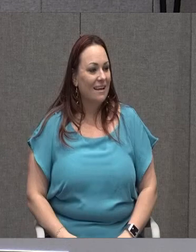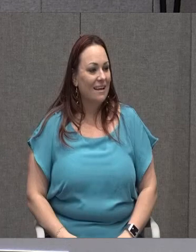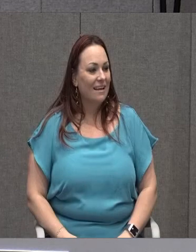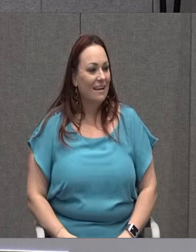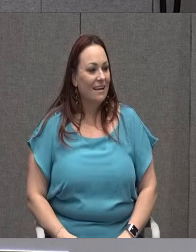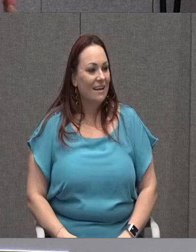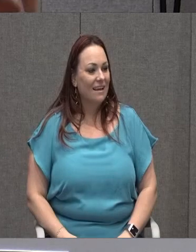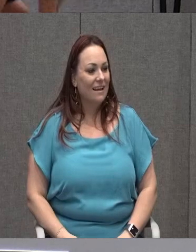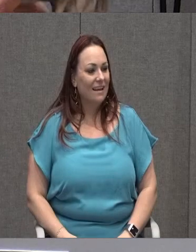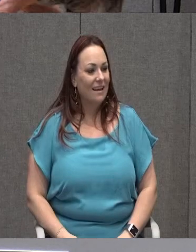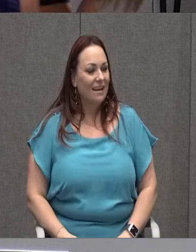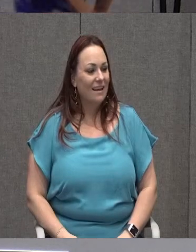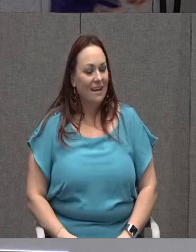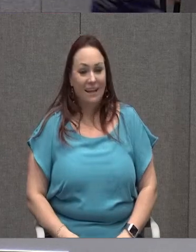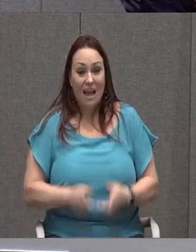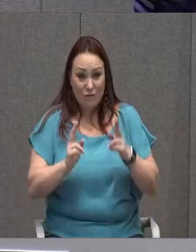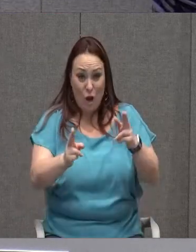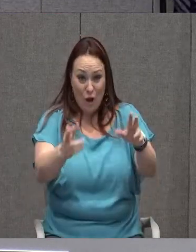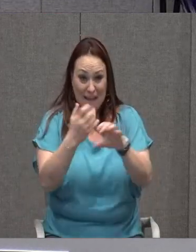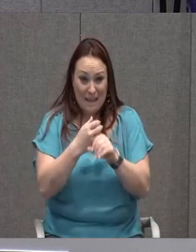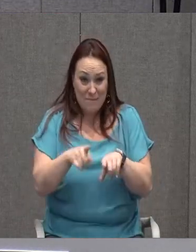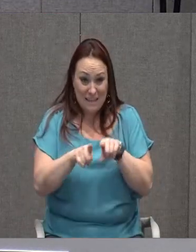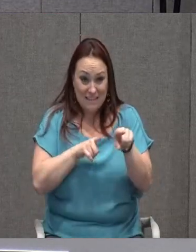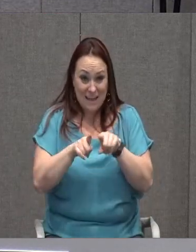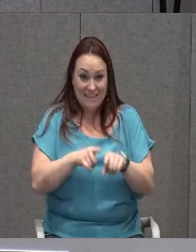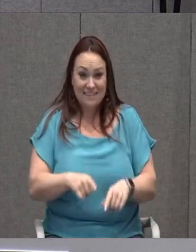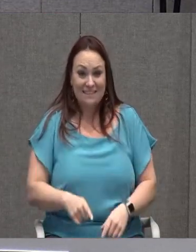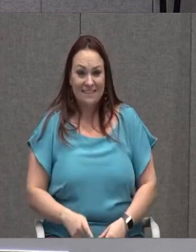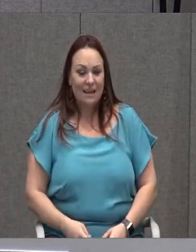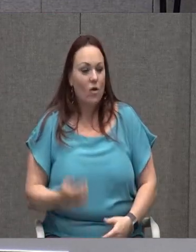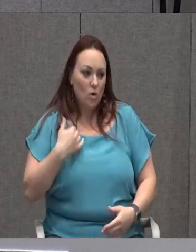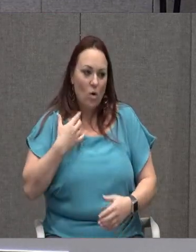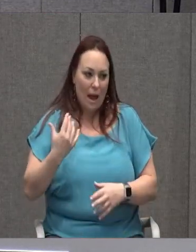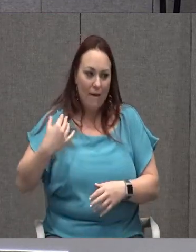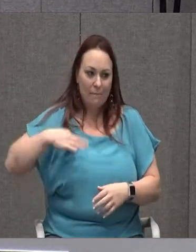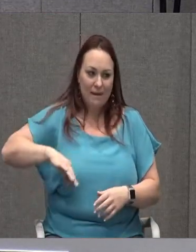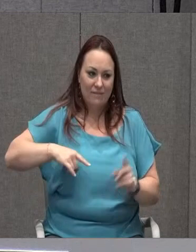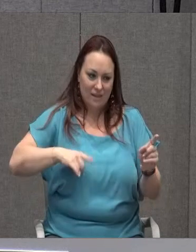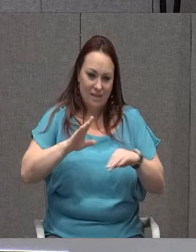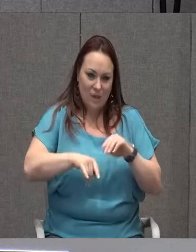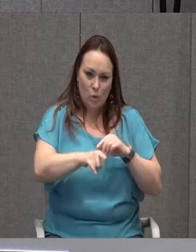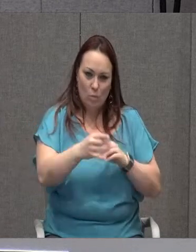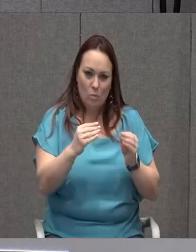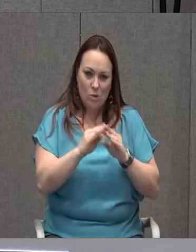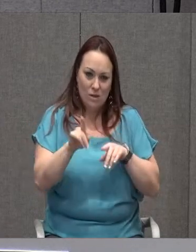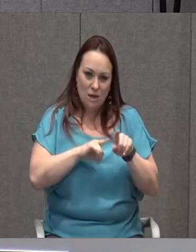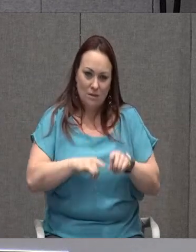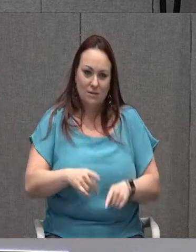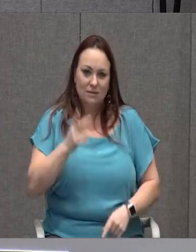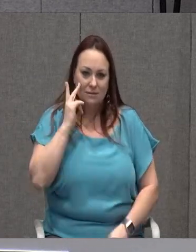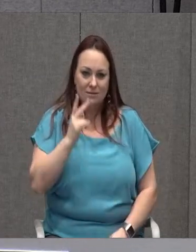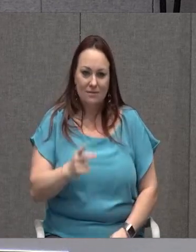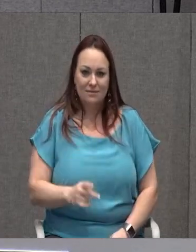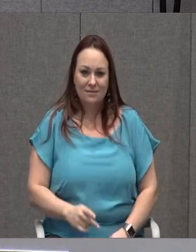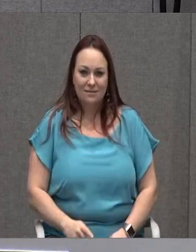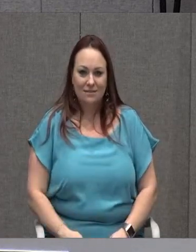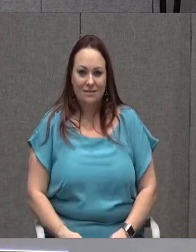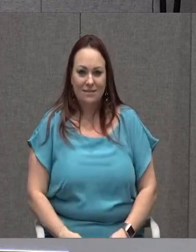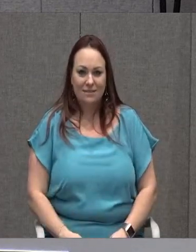gotta hurry and get back to the socks. Are you Oh, ready? I have an advantage now. All right, let's see. Oh, darn.